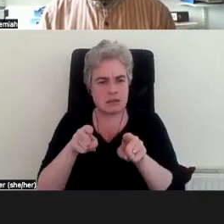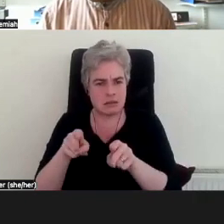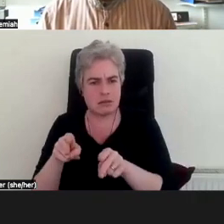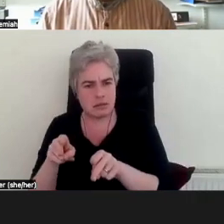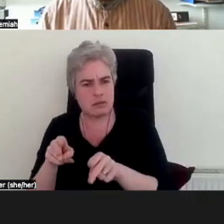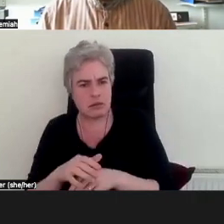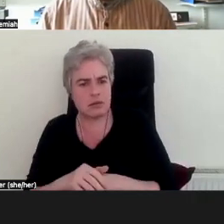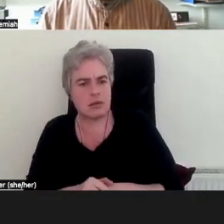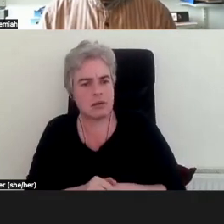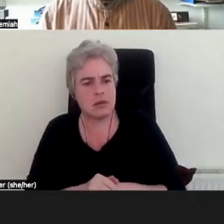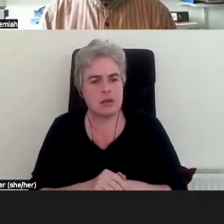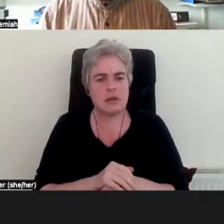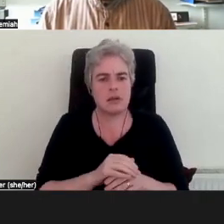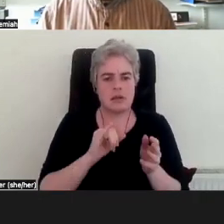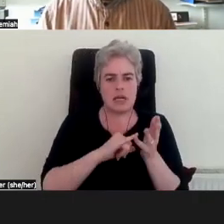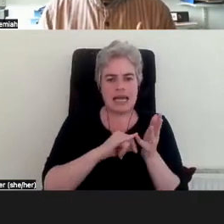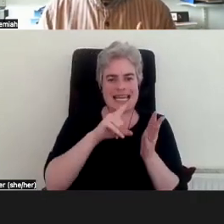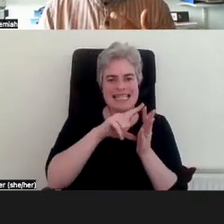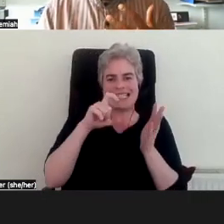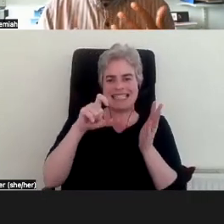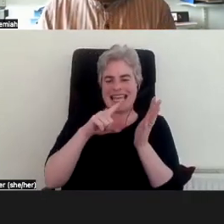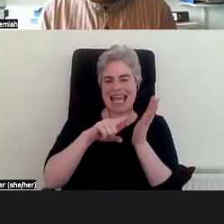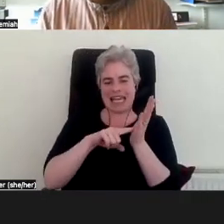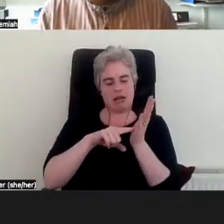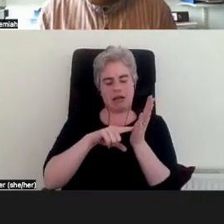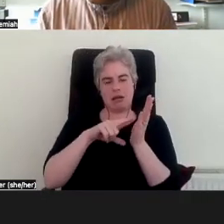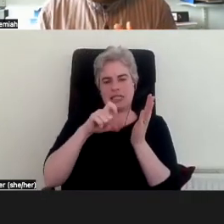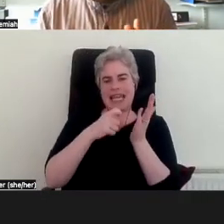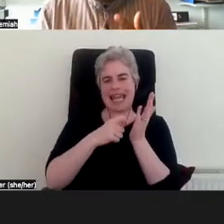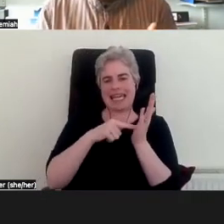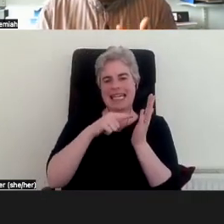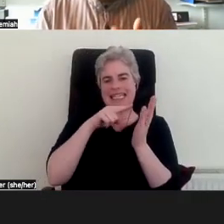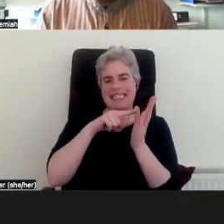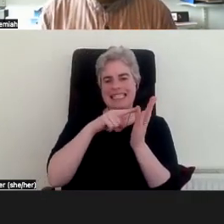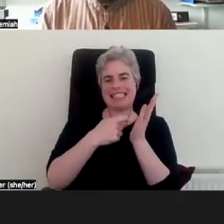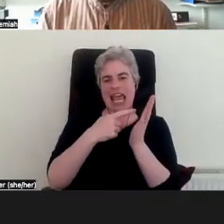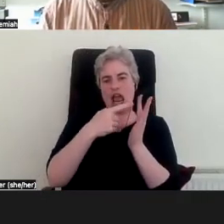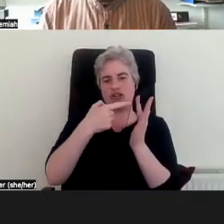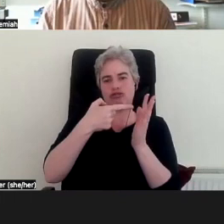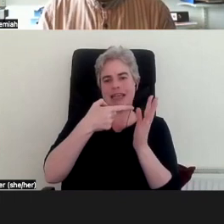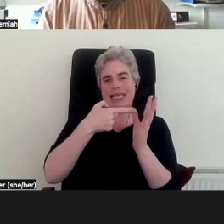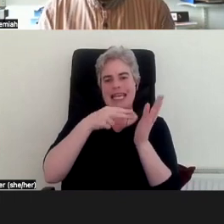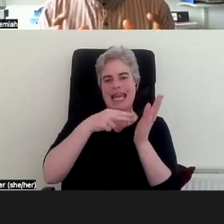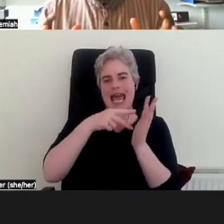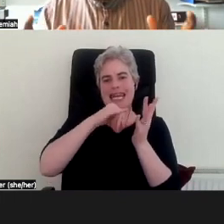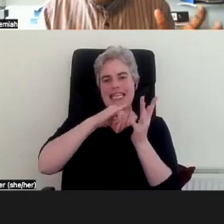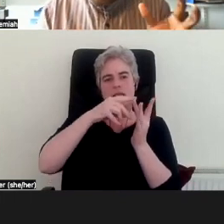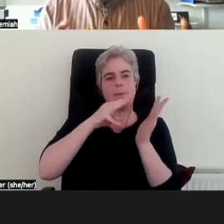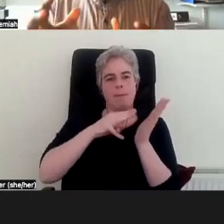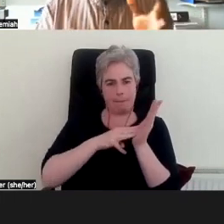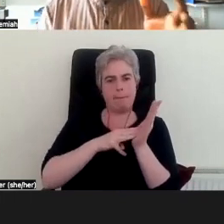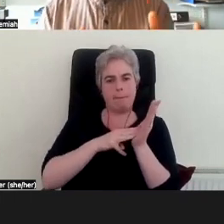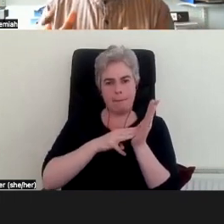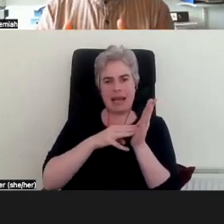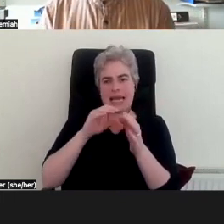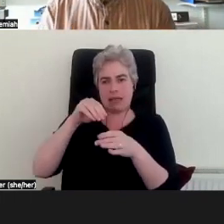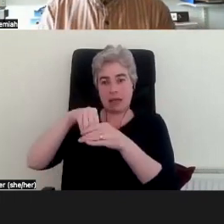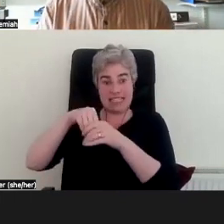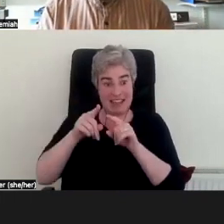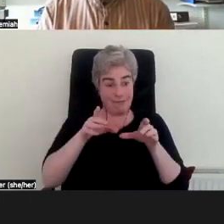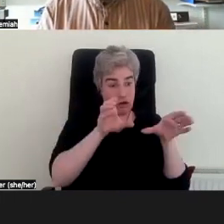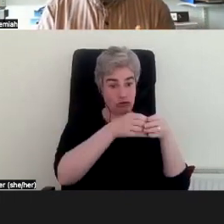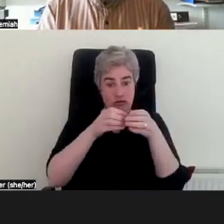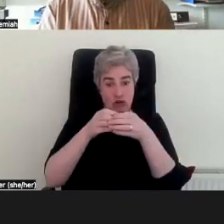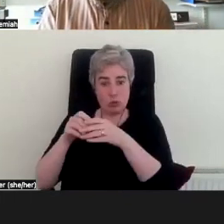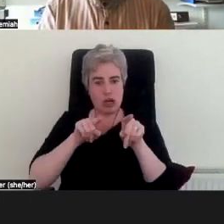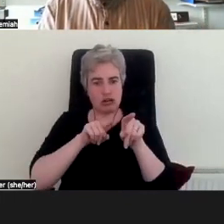as a byproduct of British representational strategies was very much at the process. So different groups were